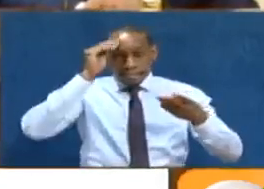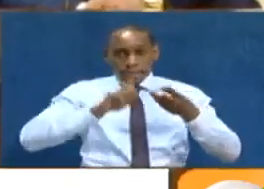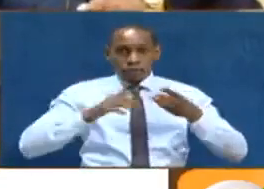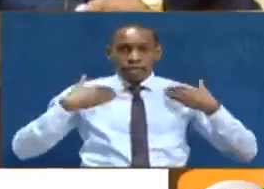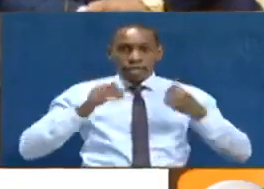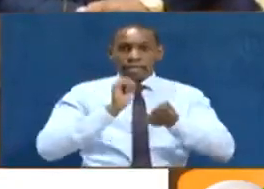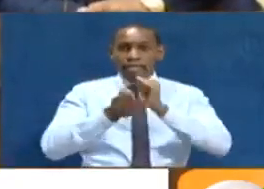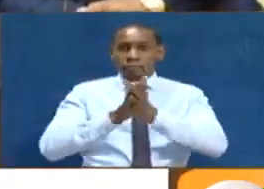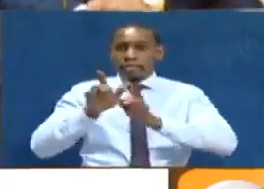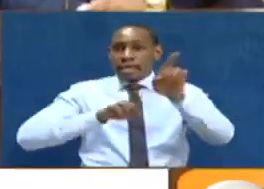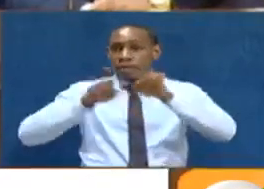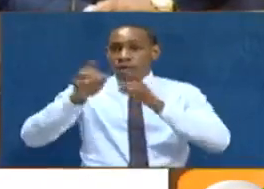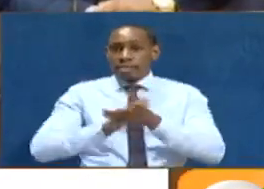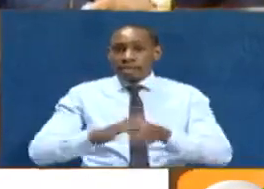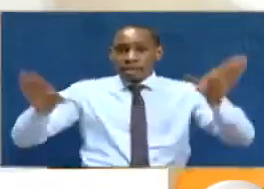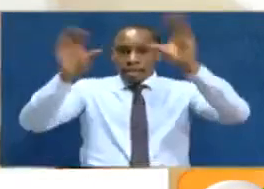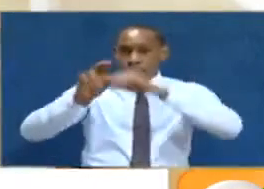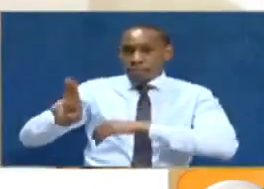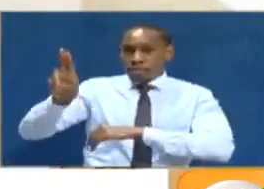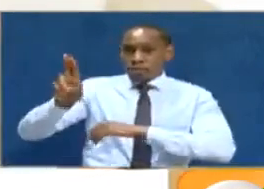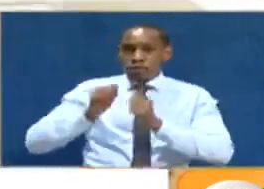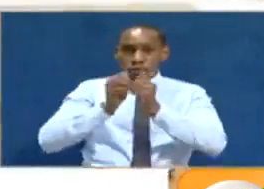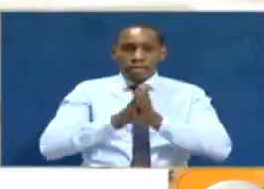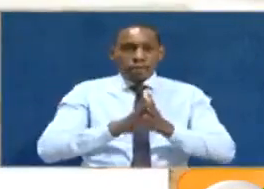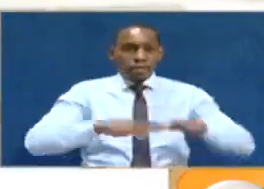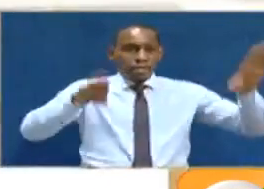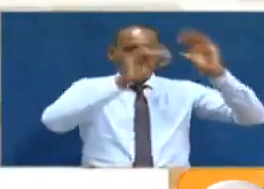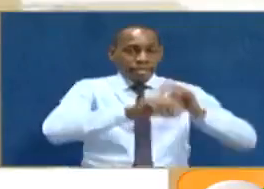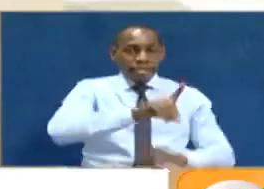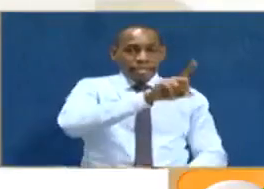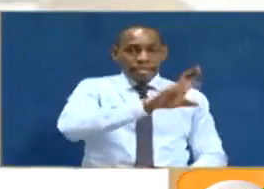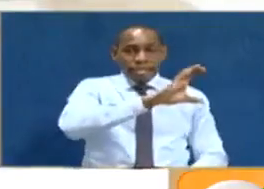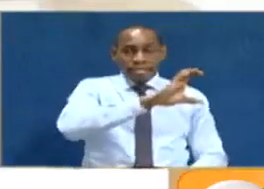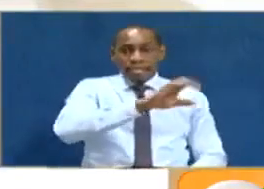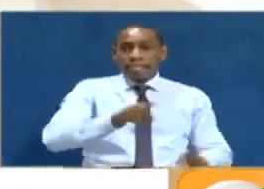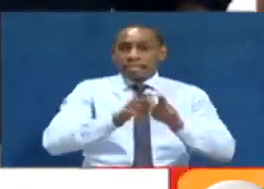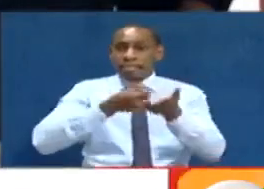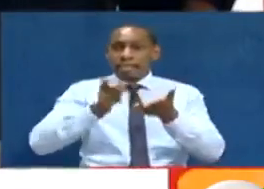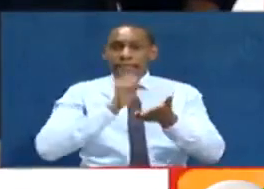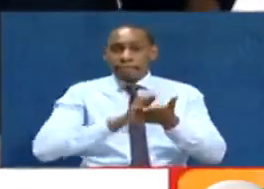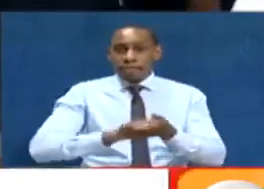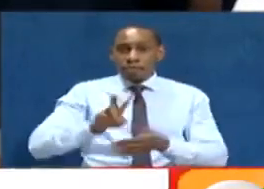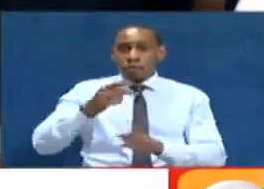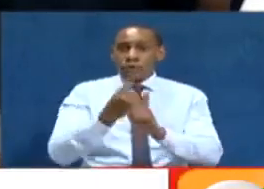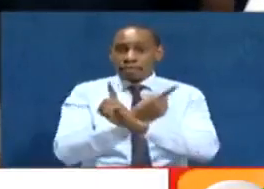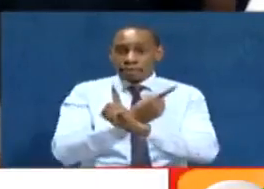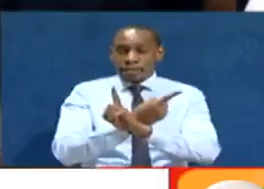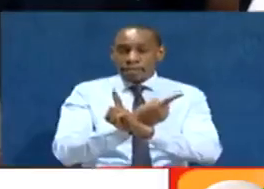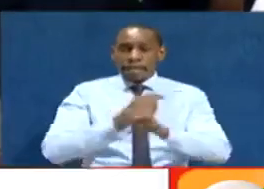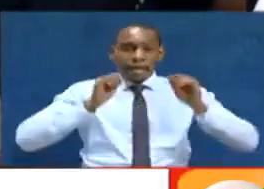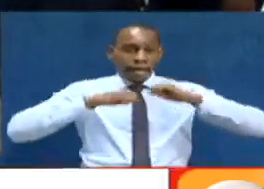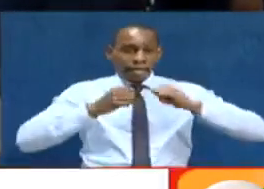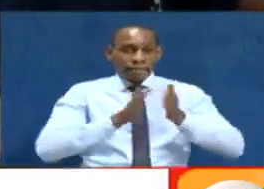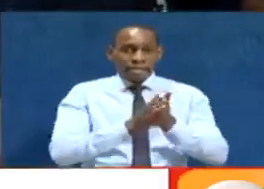health, sports and tourism. President Kenyatta and his host Felix Tshisekedi also signed two separate bilateral